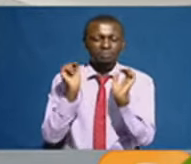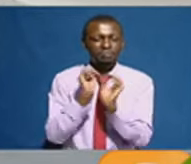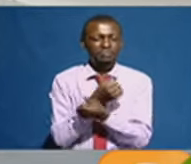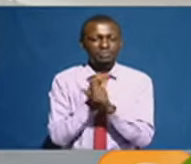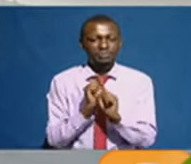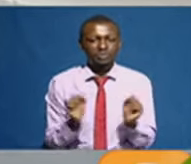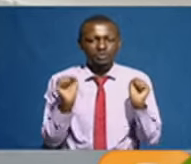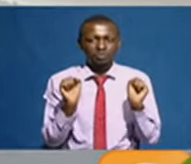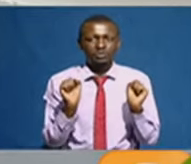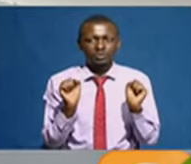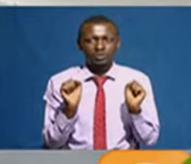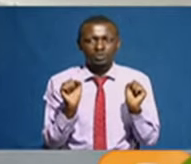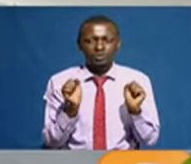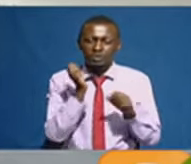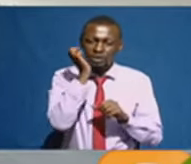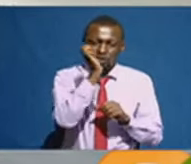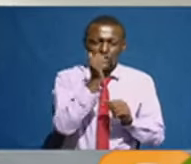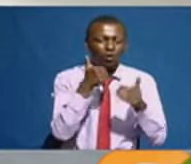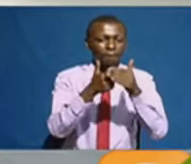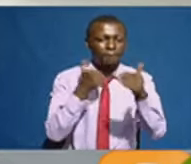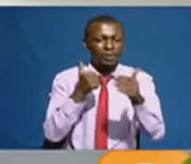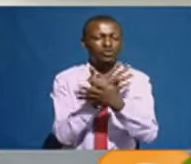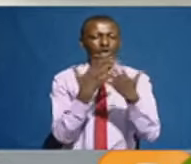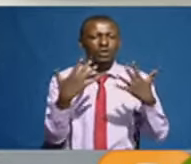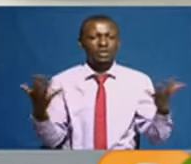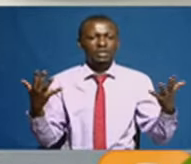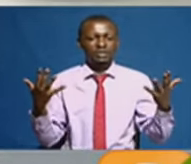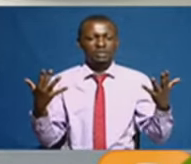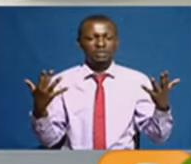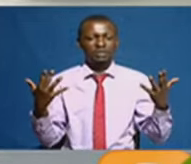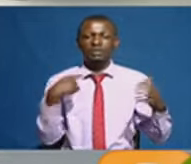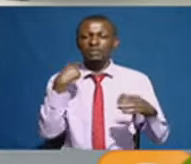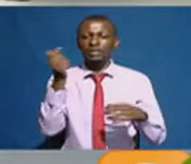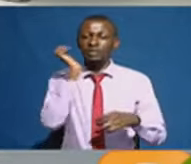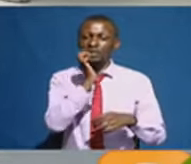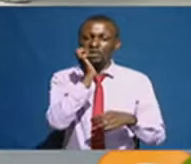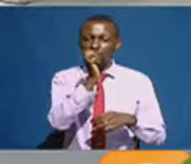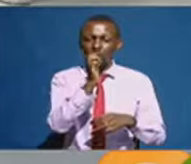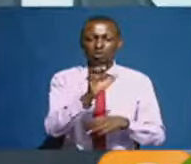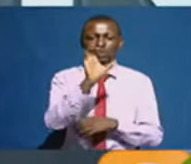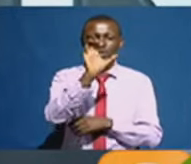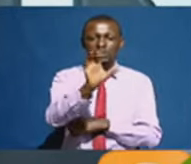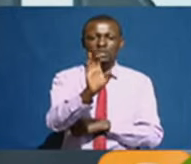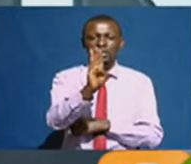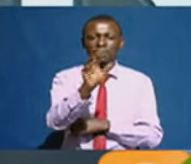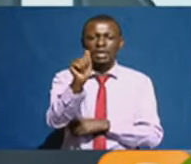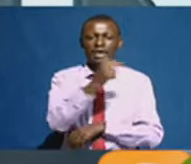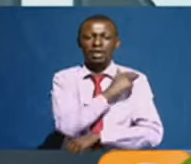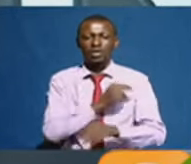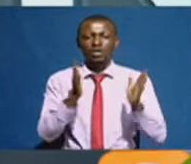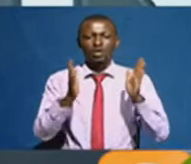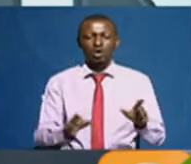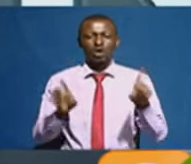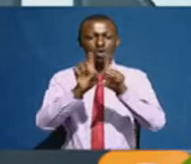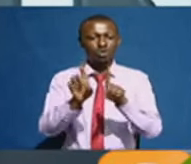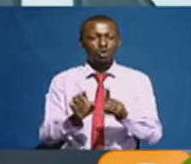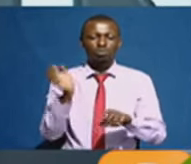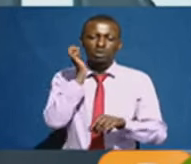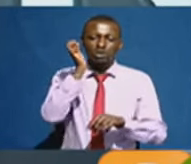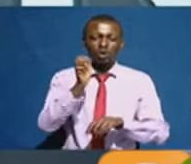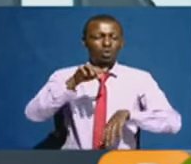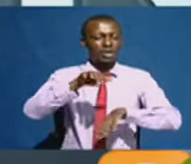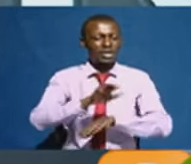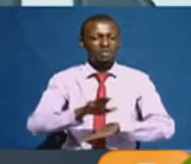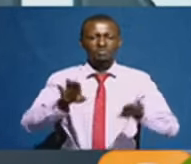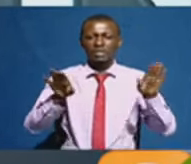disown things that were done before. Because if you're going to disown a CBA with the doctors, you may as well disown everything